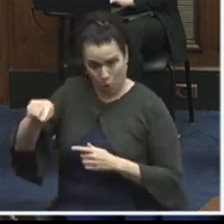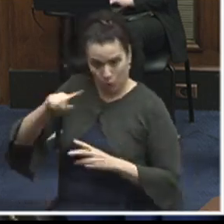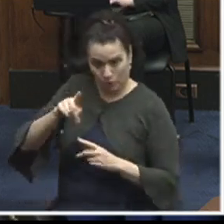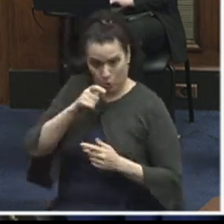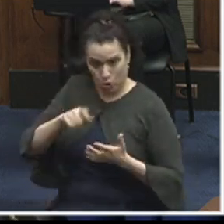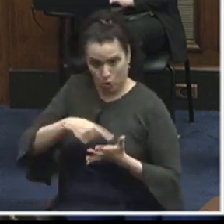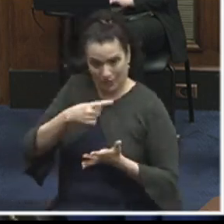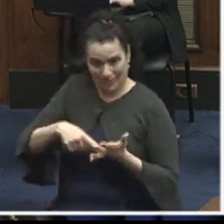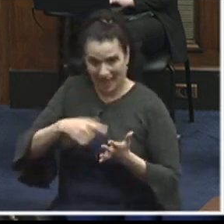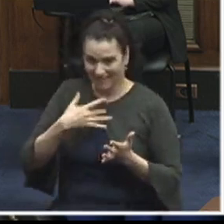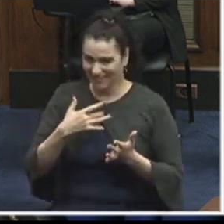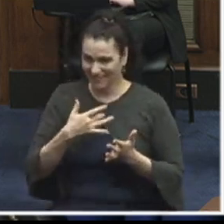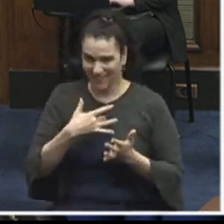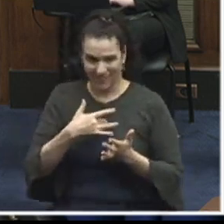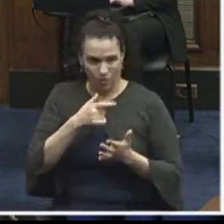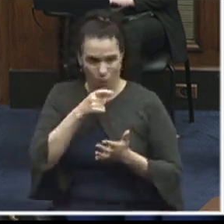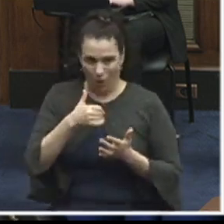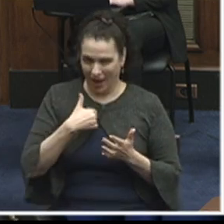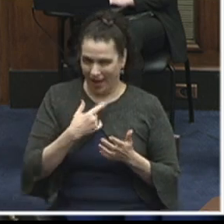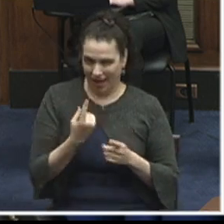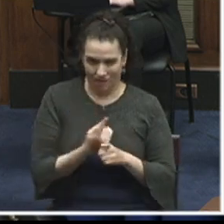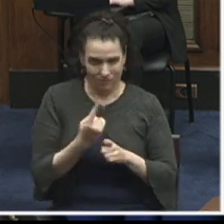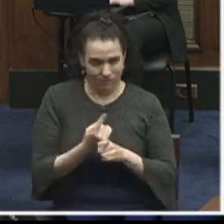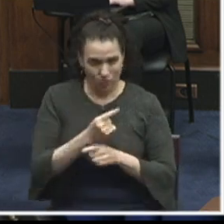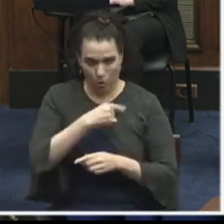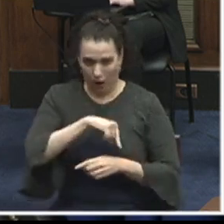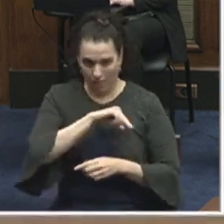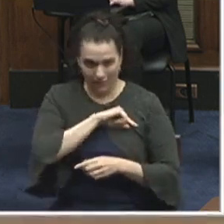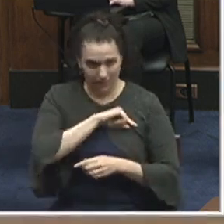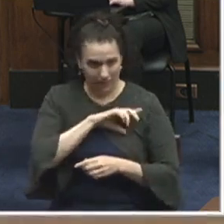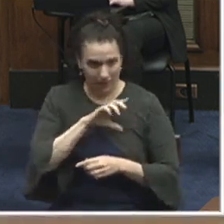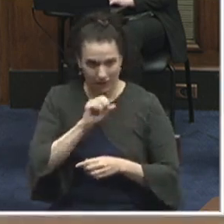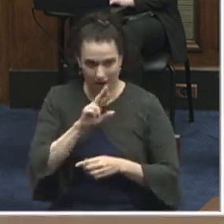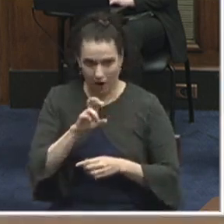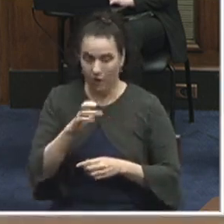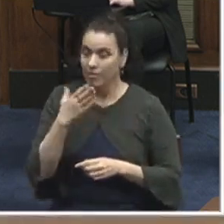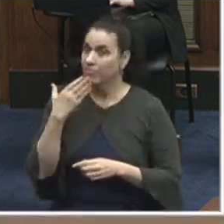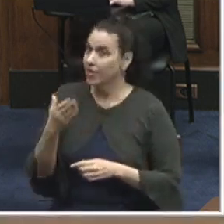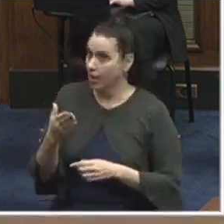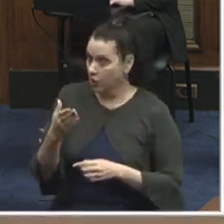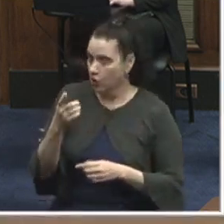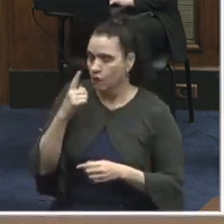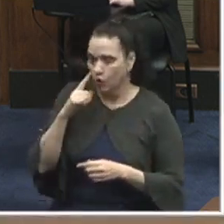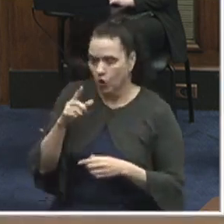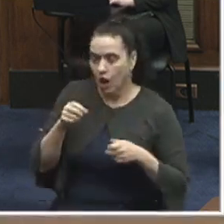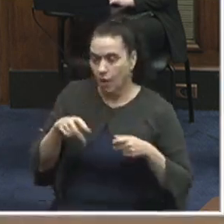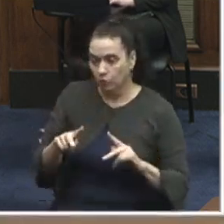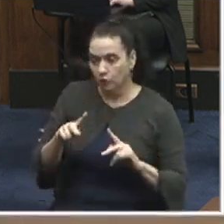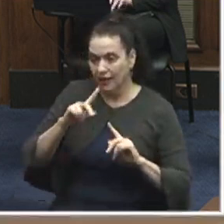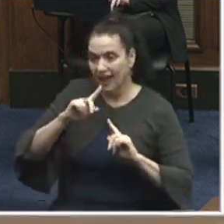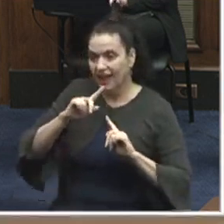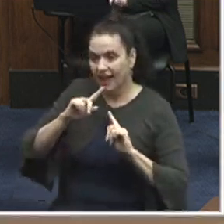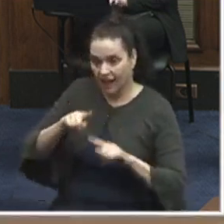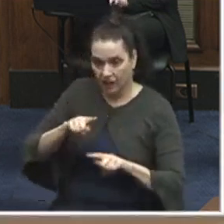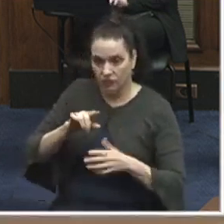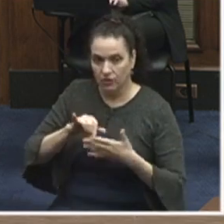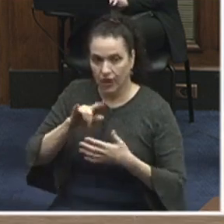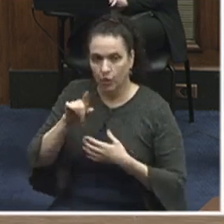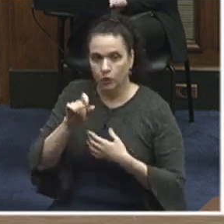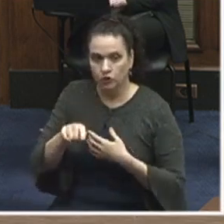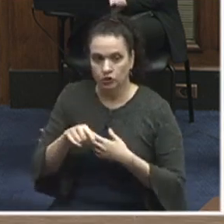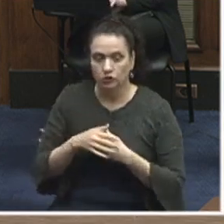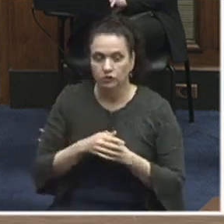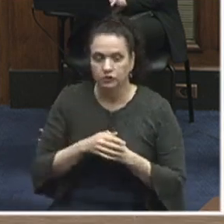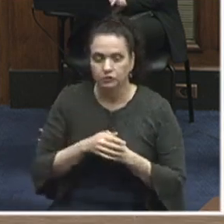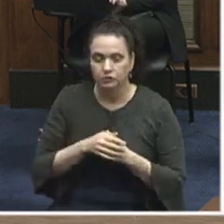advocate for universal access? I appreciate the opportunity to address that. So one of the things that I